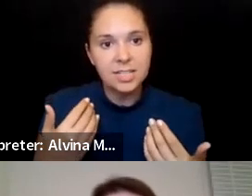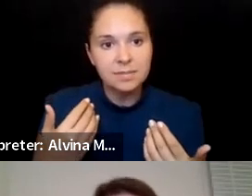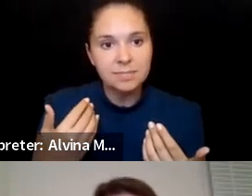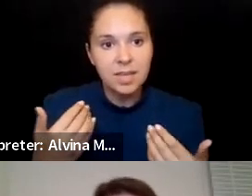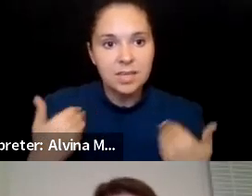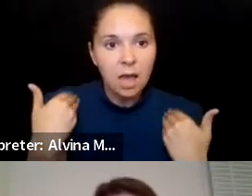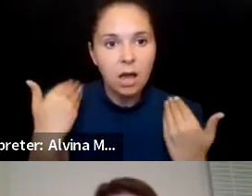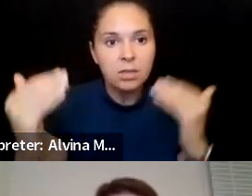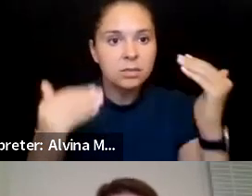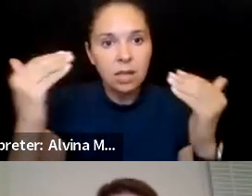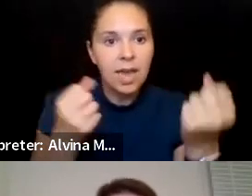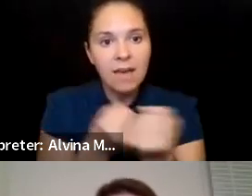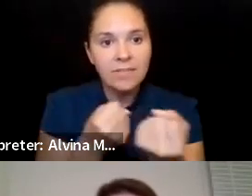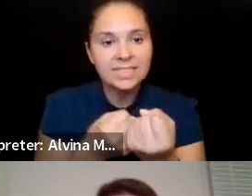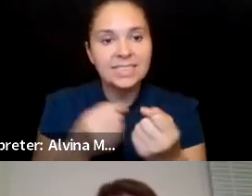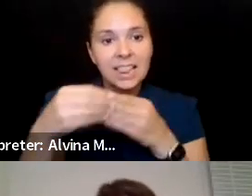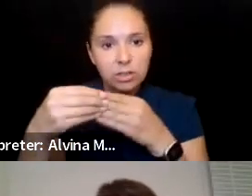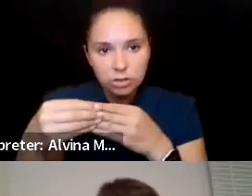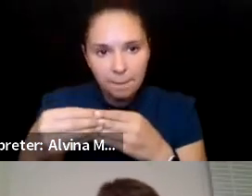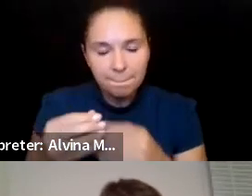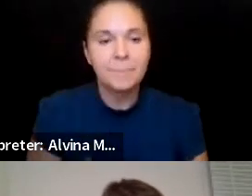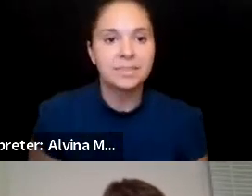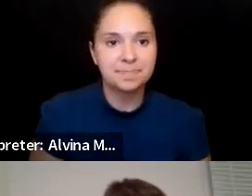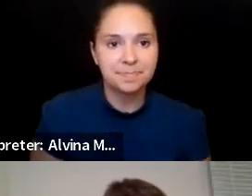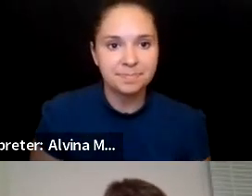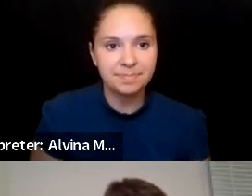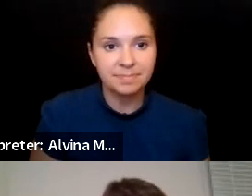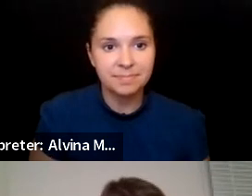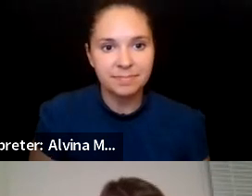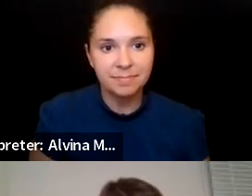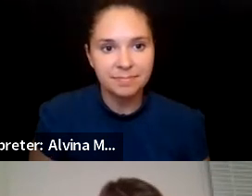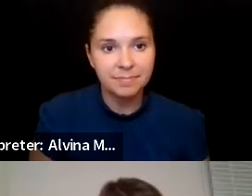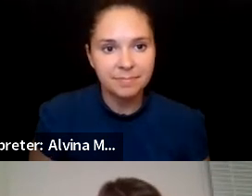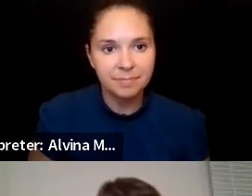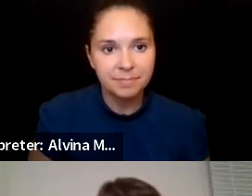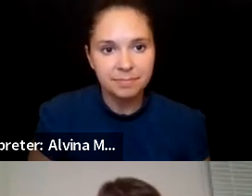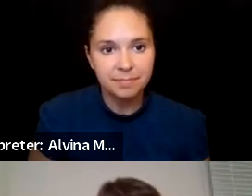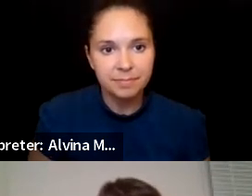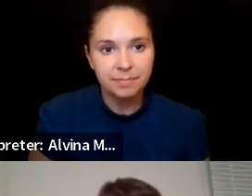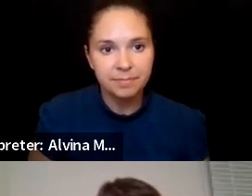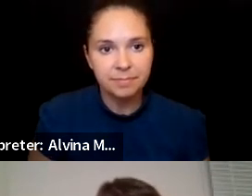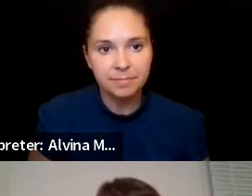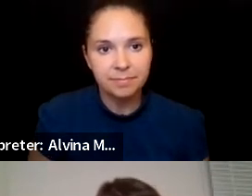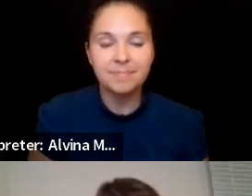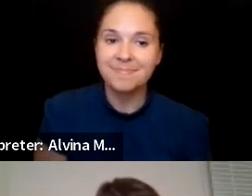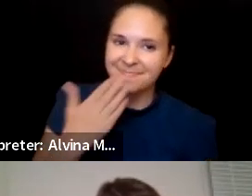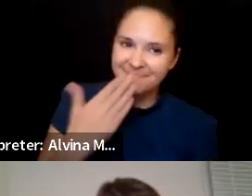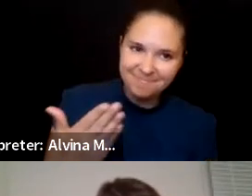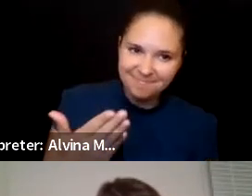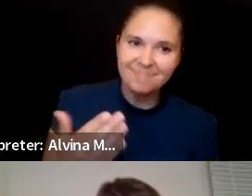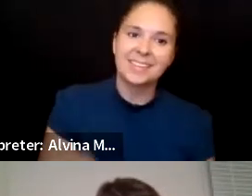young adult advocacy leadership. So I'm in that program. Great. Thanks,